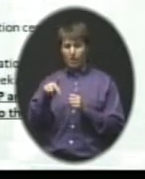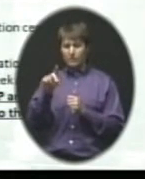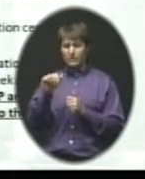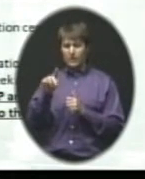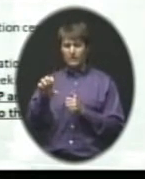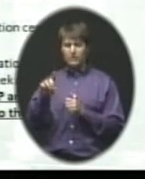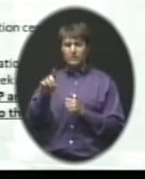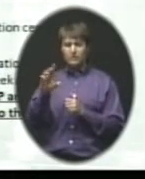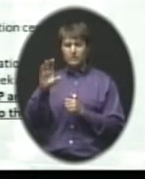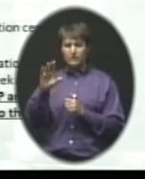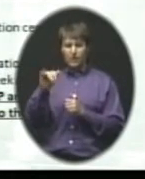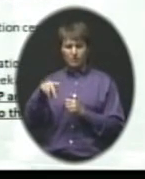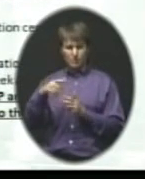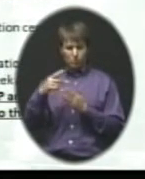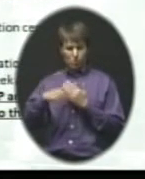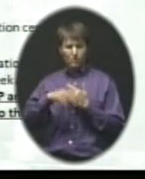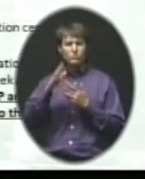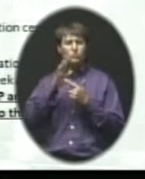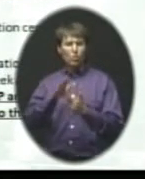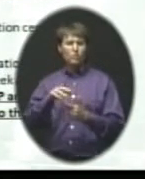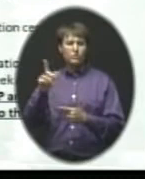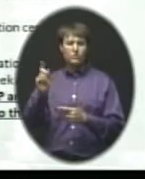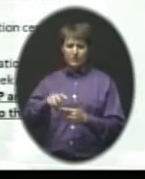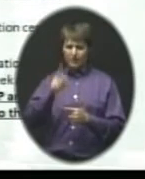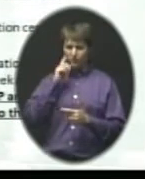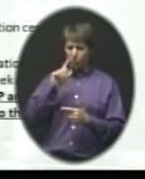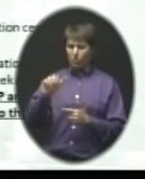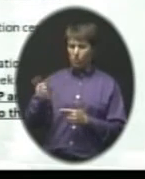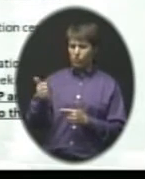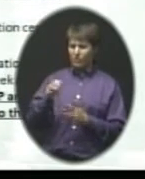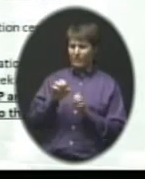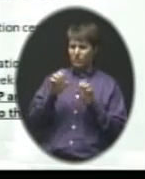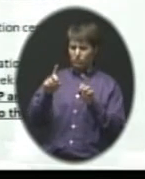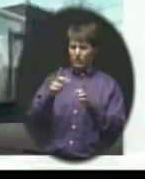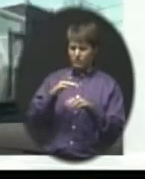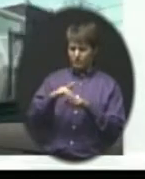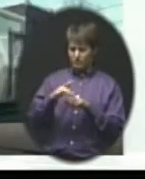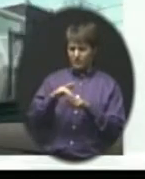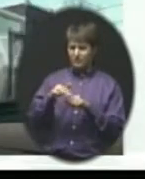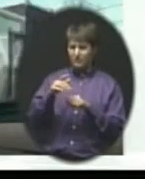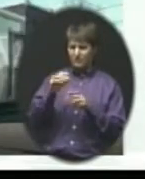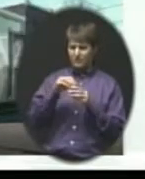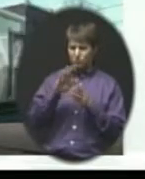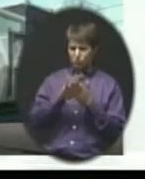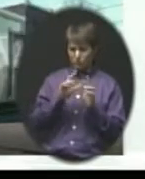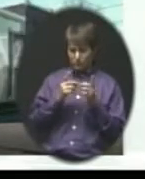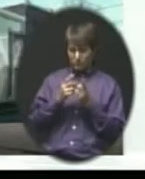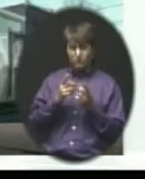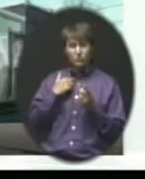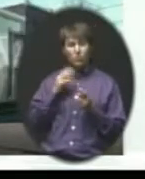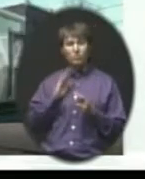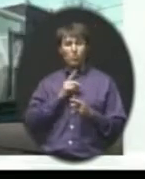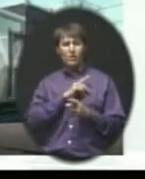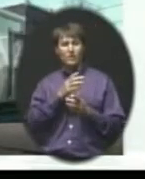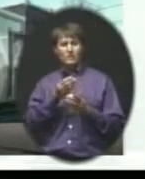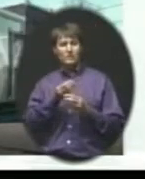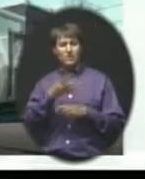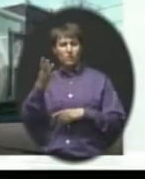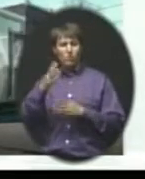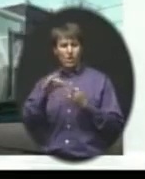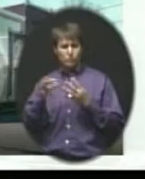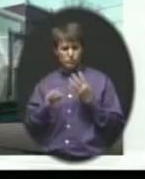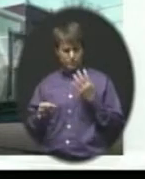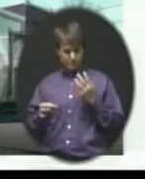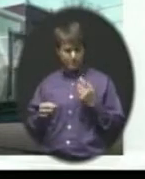shows that there is a definitive need for alternative education space in the district. So the board has several options